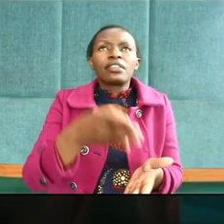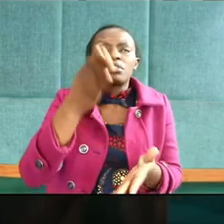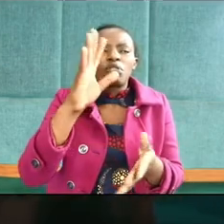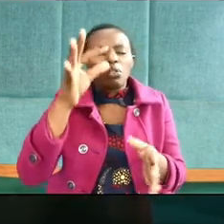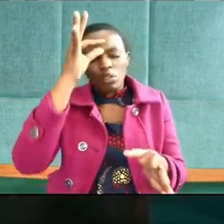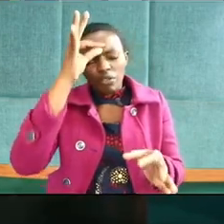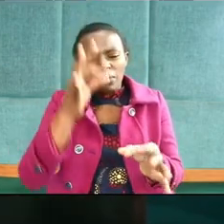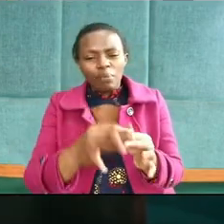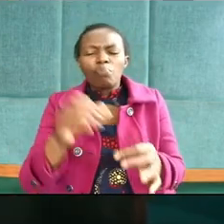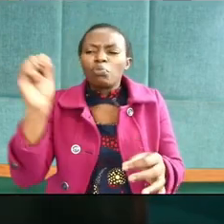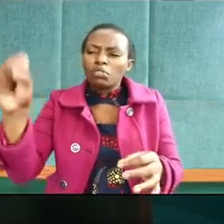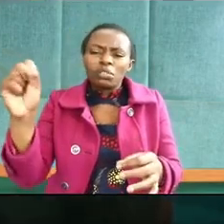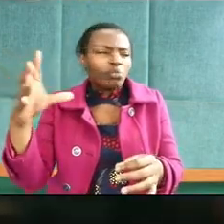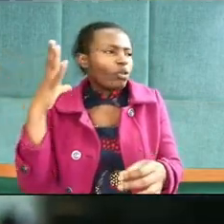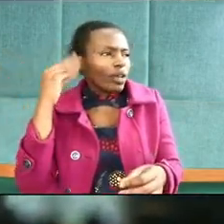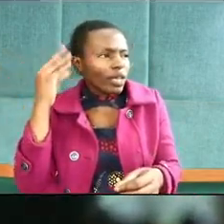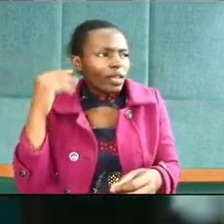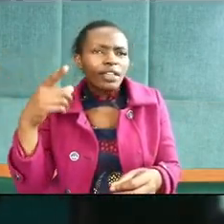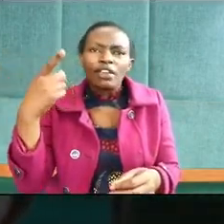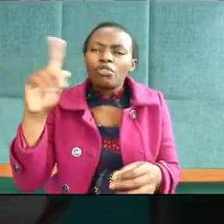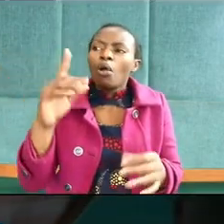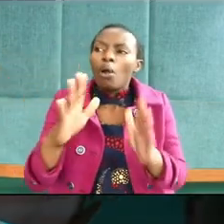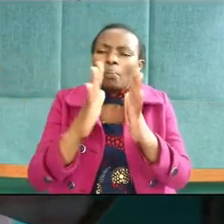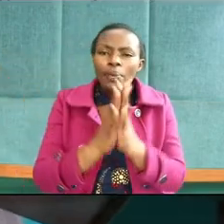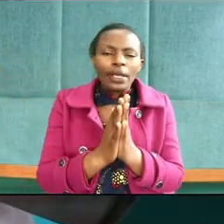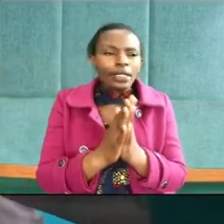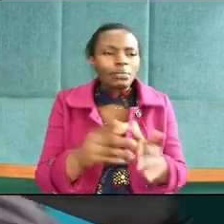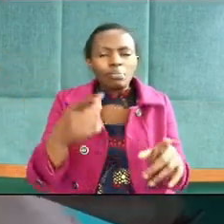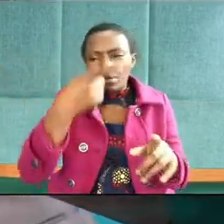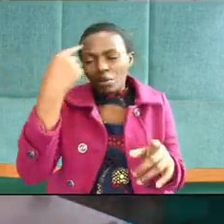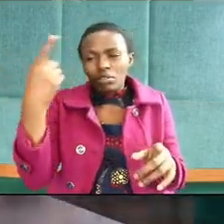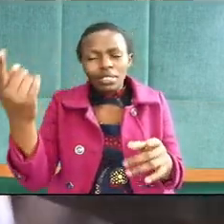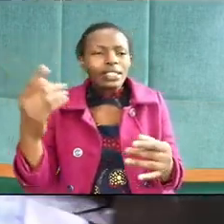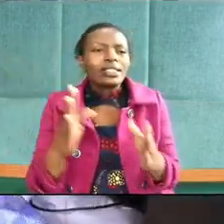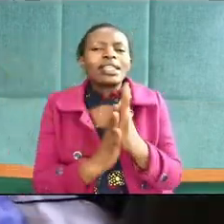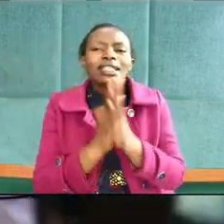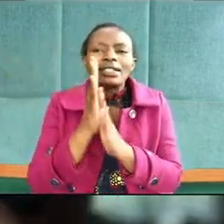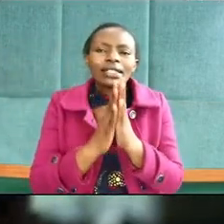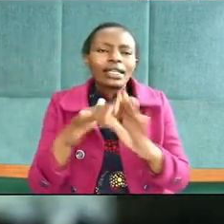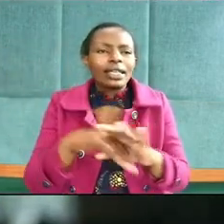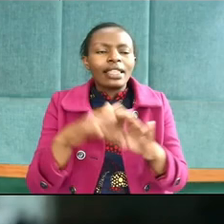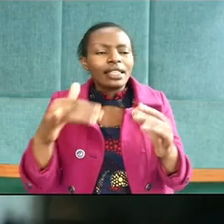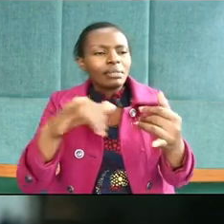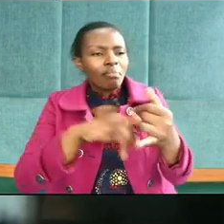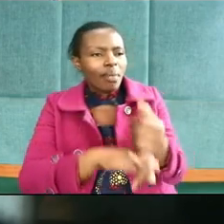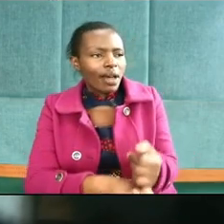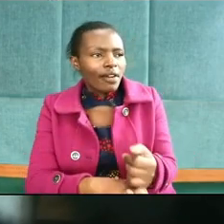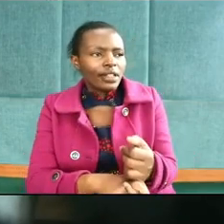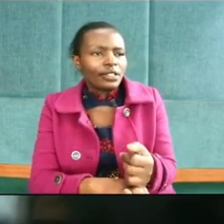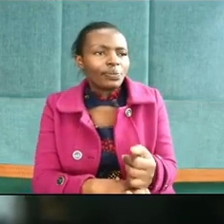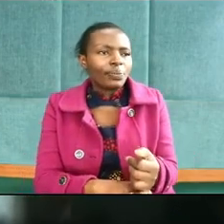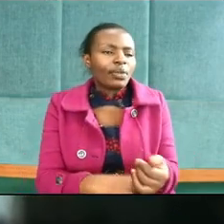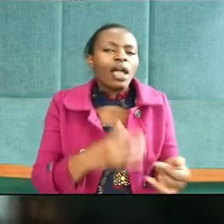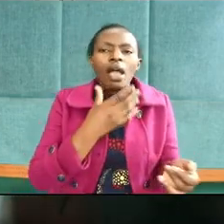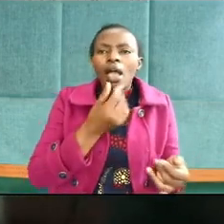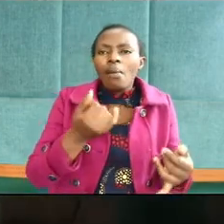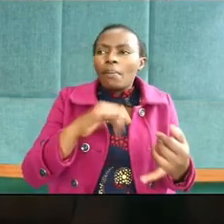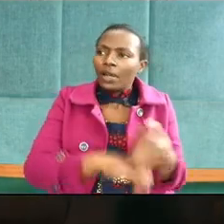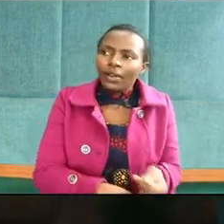will listen to your prayers because he is interested in this institution called marriage. Husband and